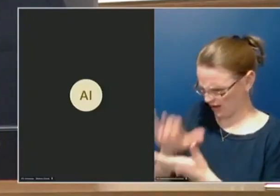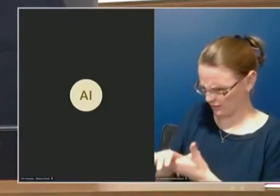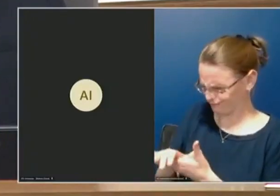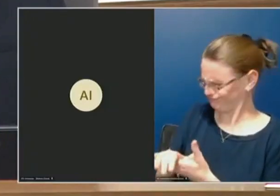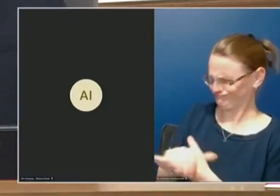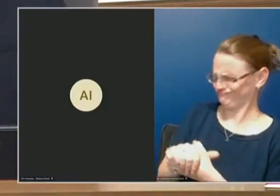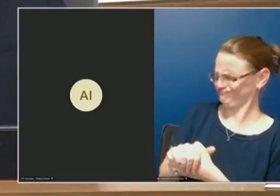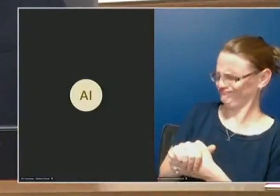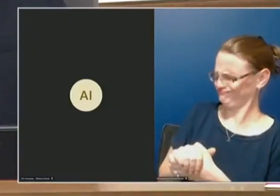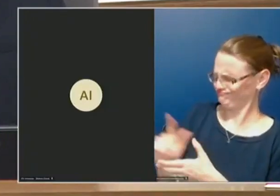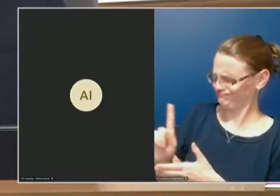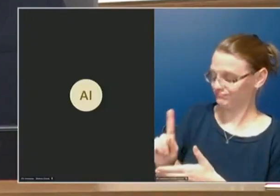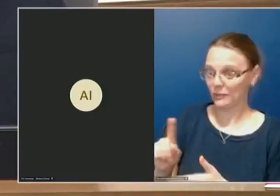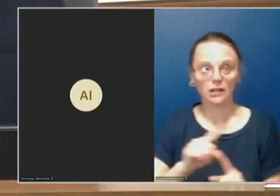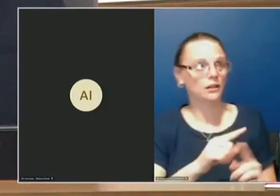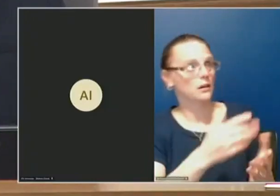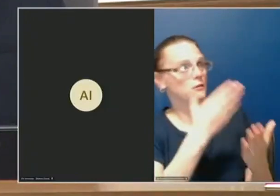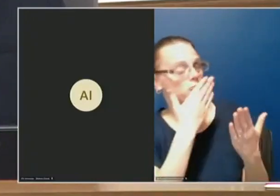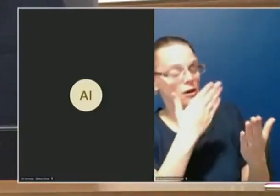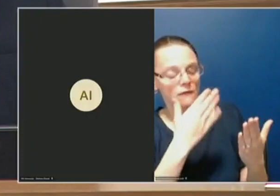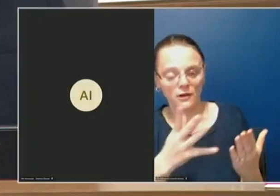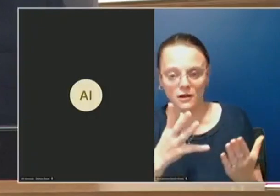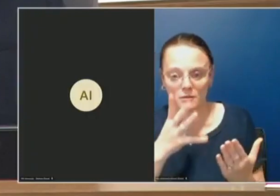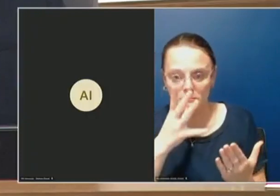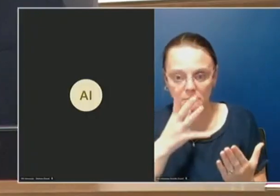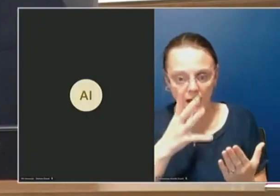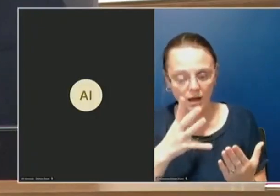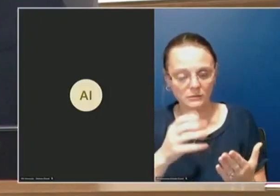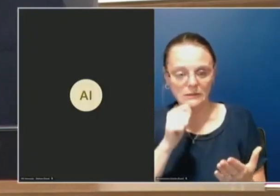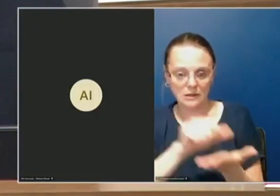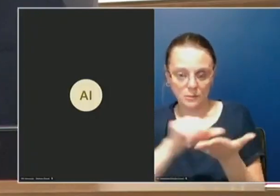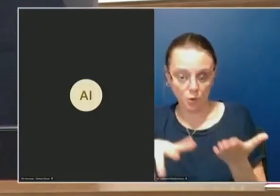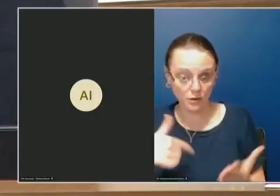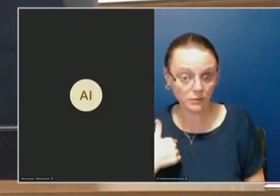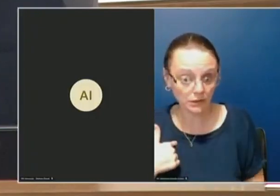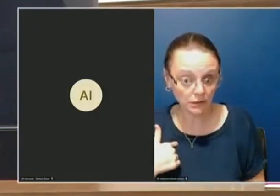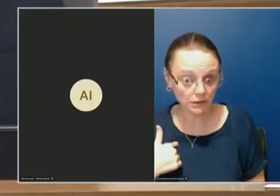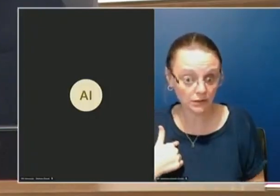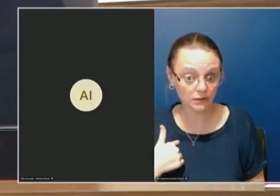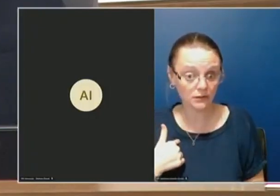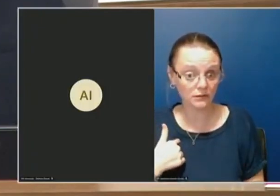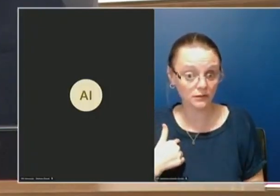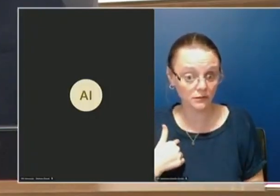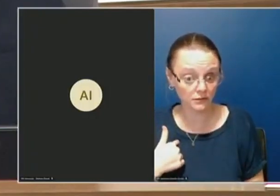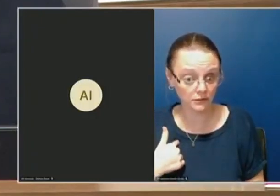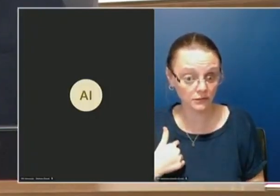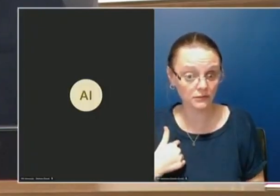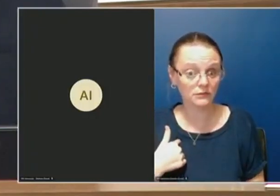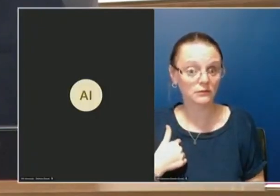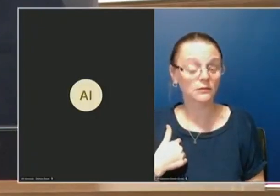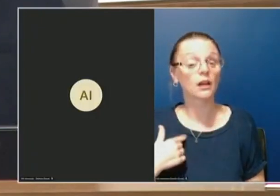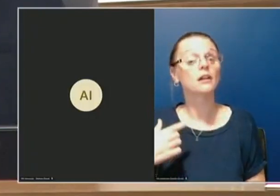And I'm grateful she chose to keep me, because where she grew up, they all traveled to Oregon to have